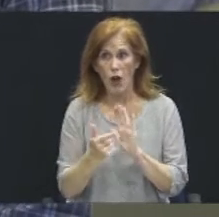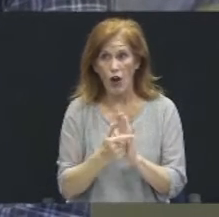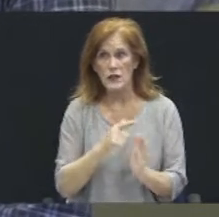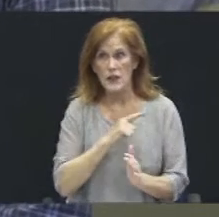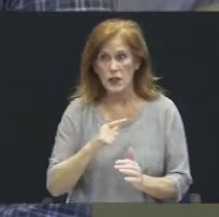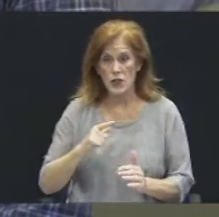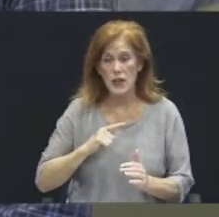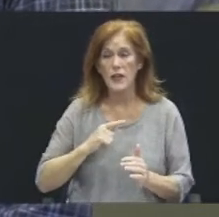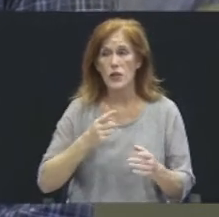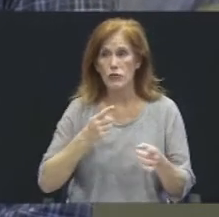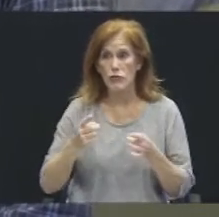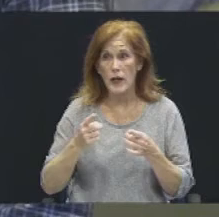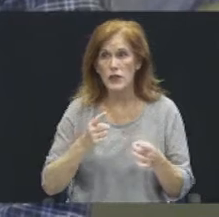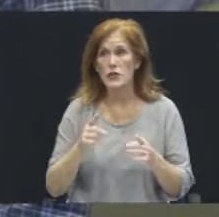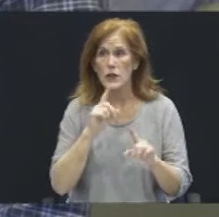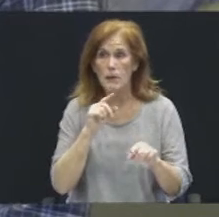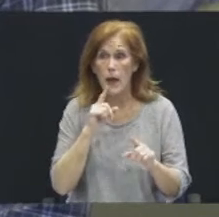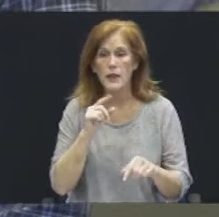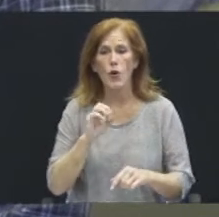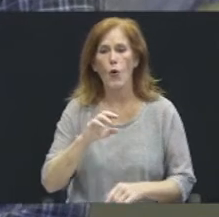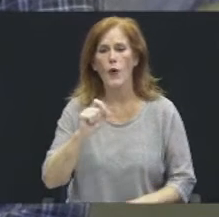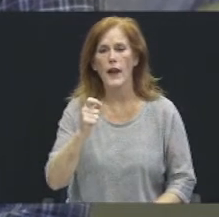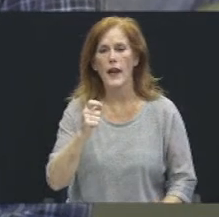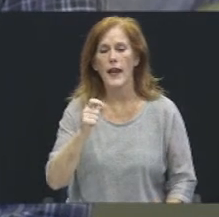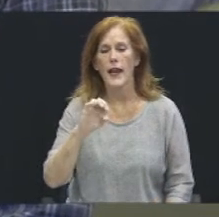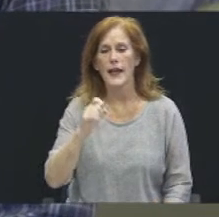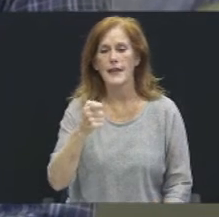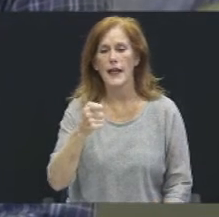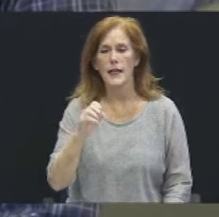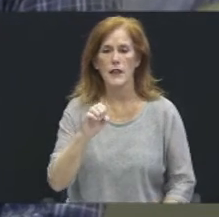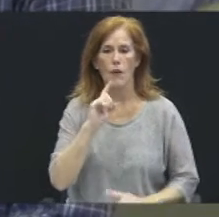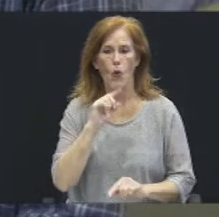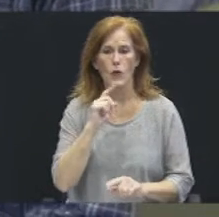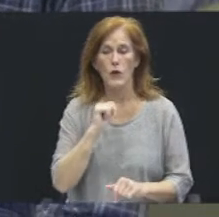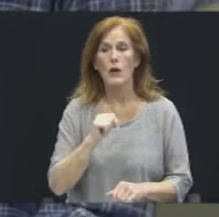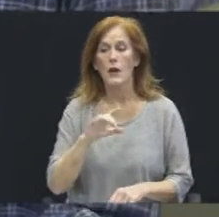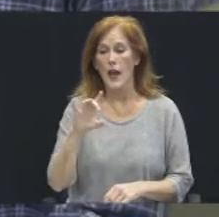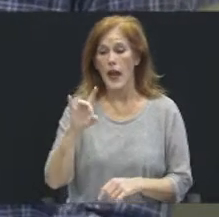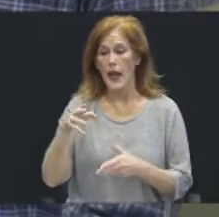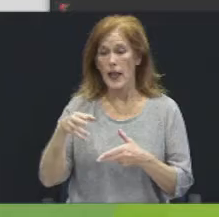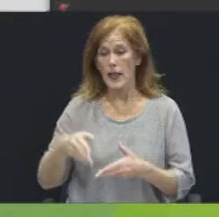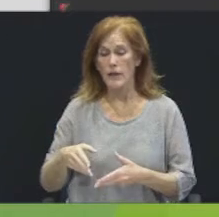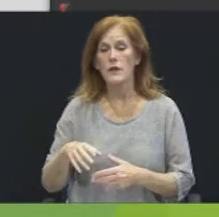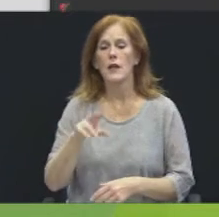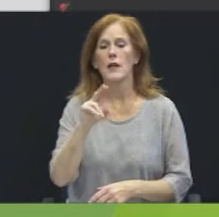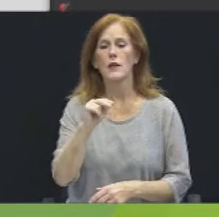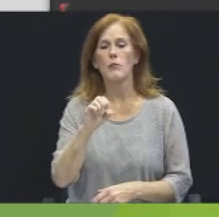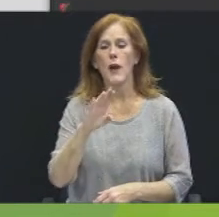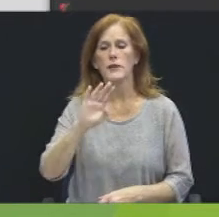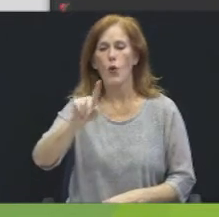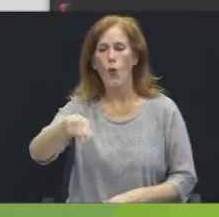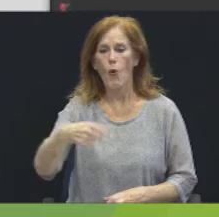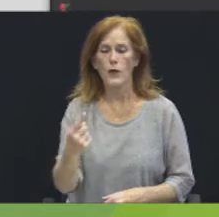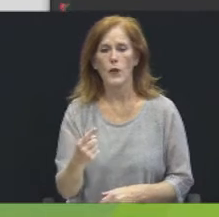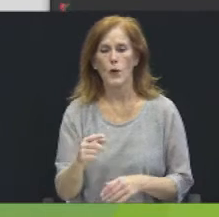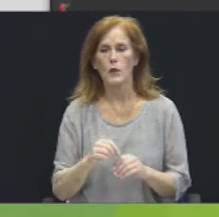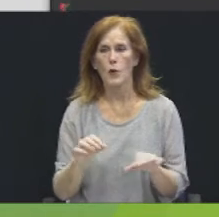directives, or an executive order. Out of the 8 remaining states, Nebraska is the only one without